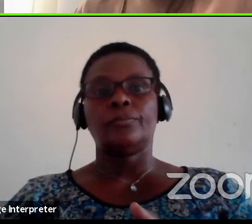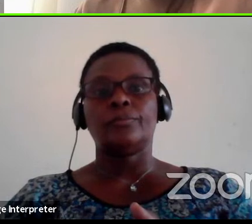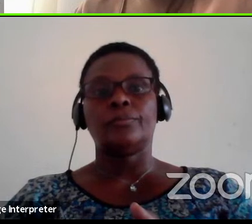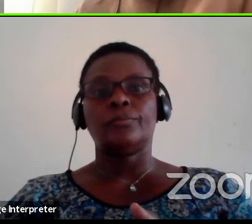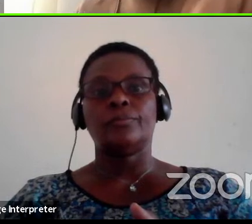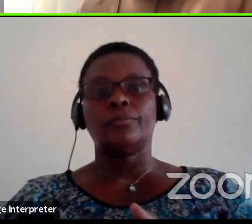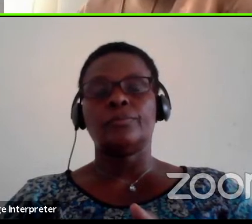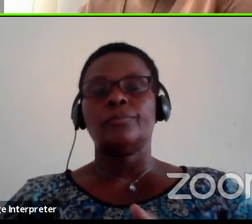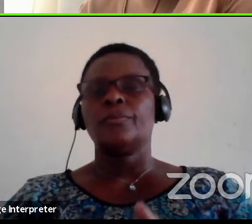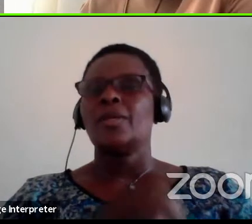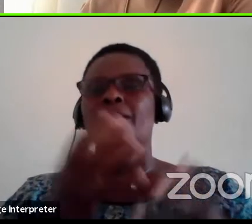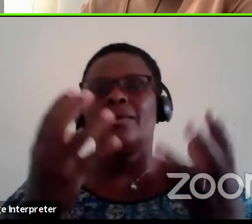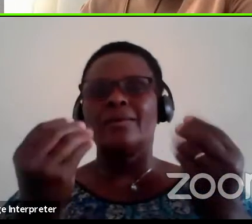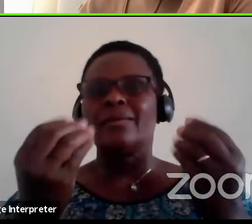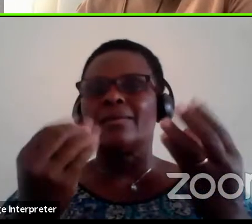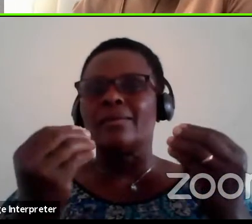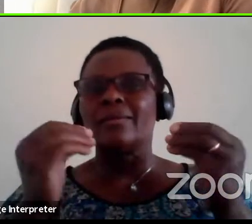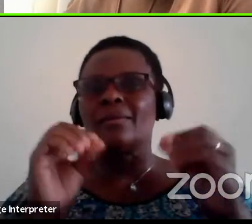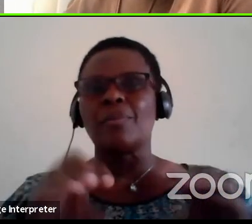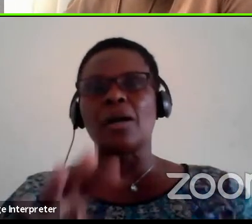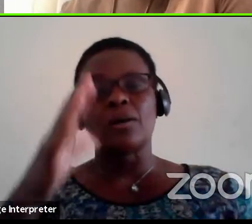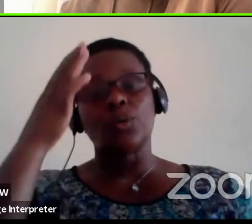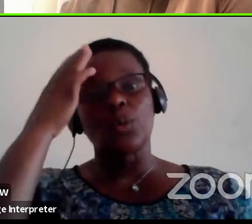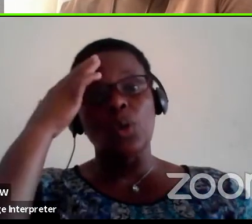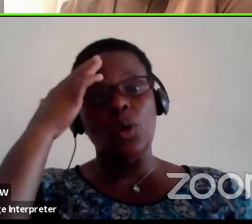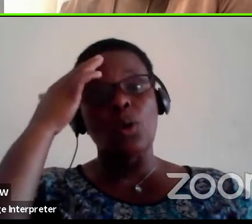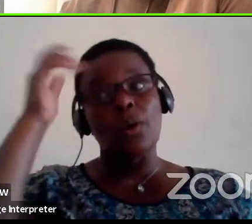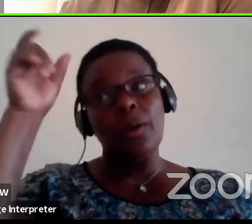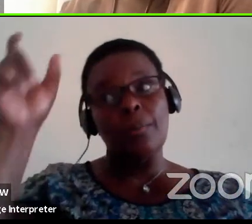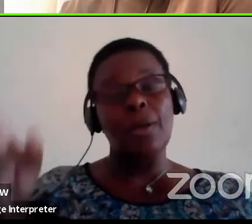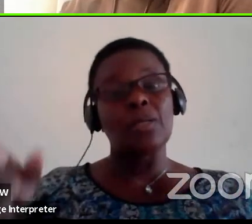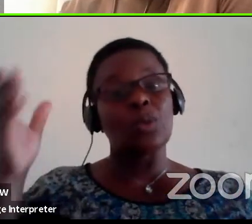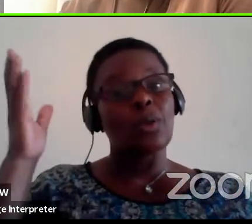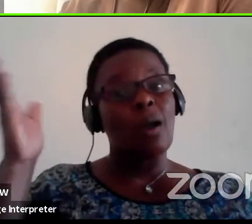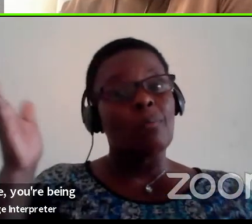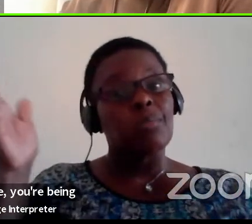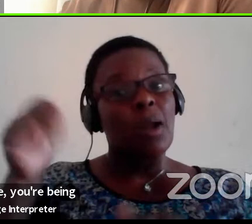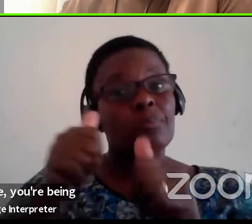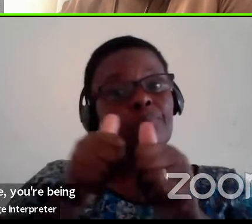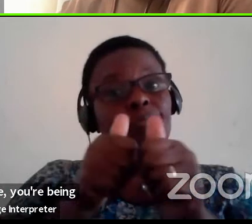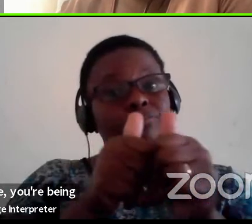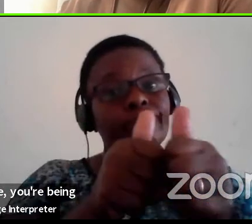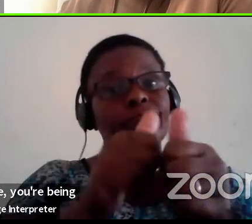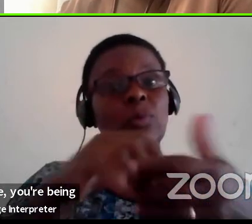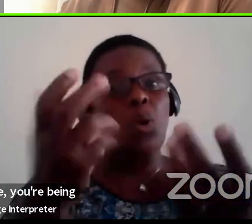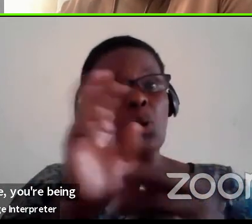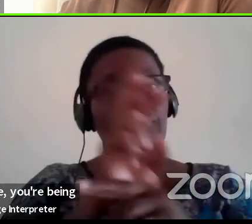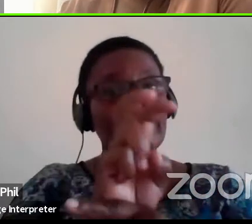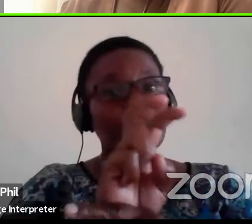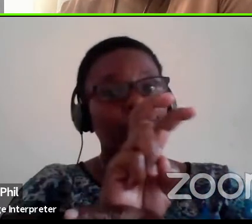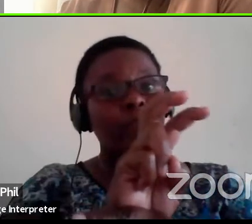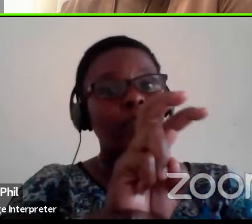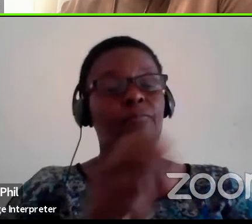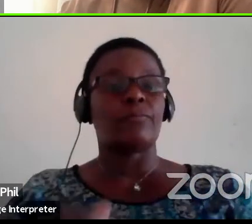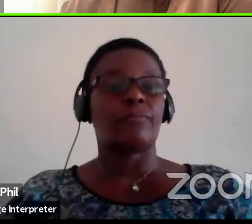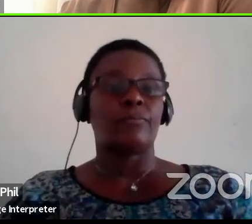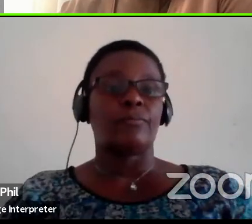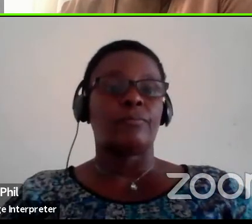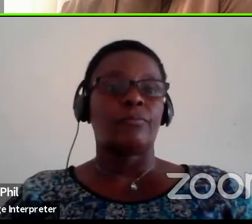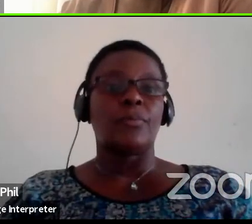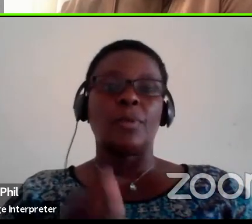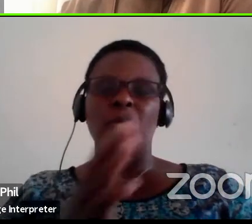easy to know that you've been surveilled. For example, if for the case of